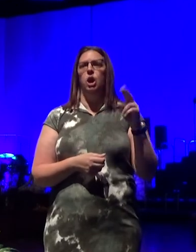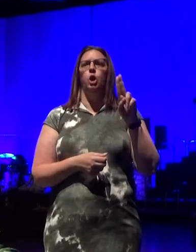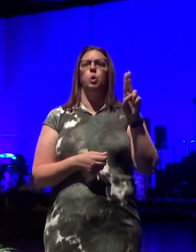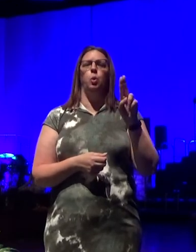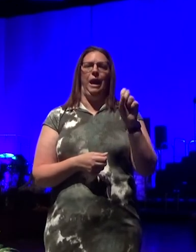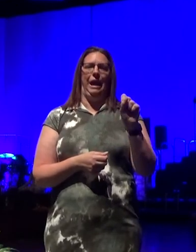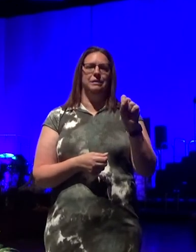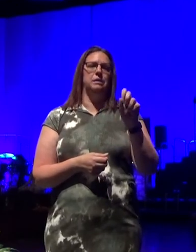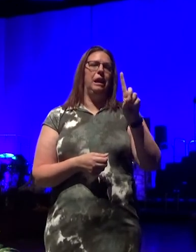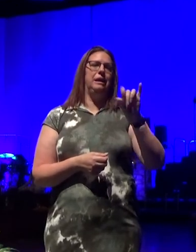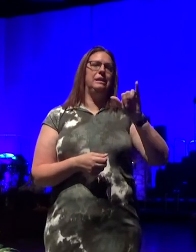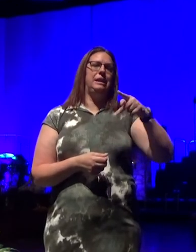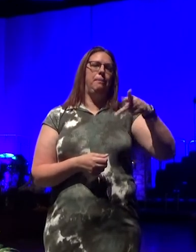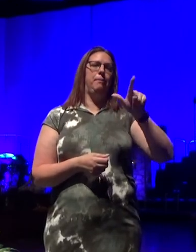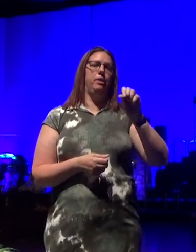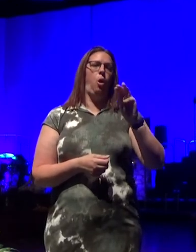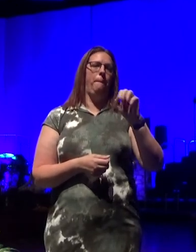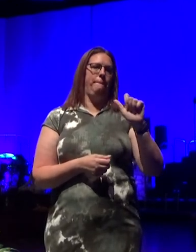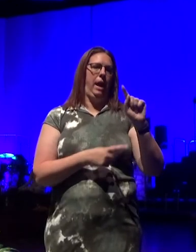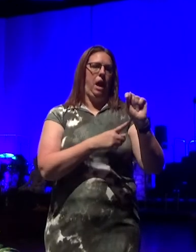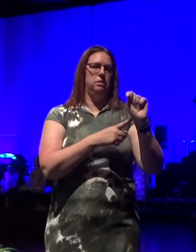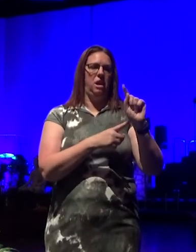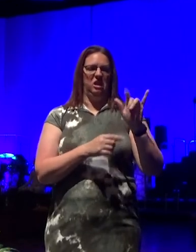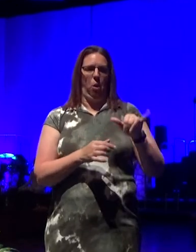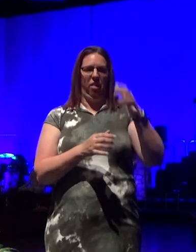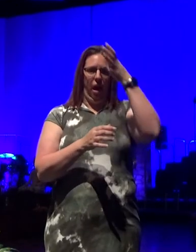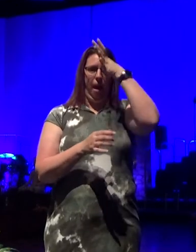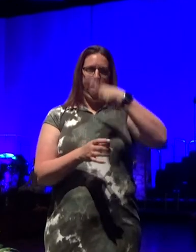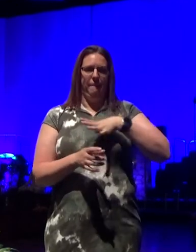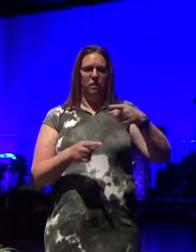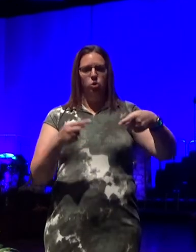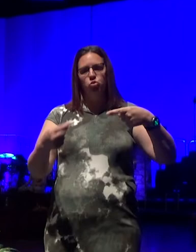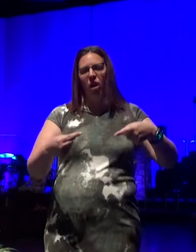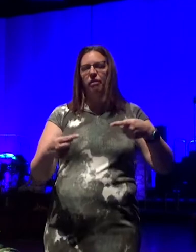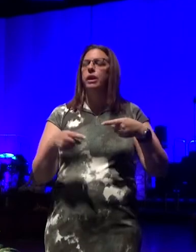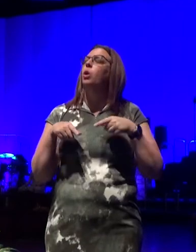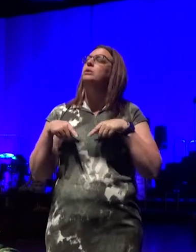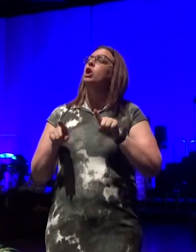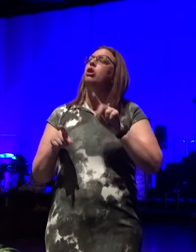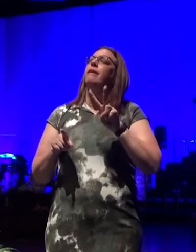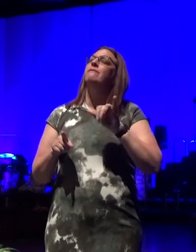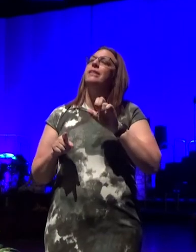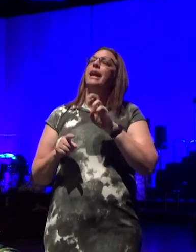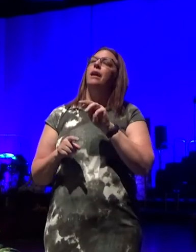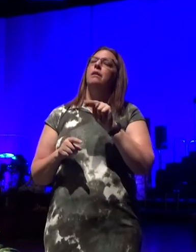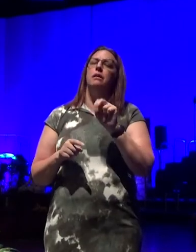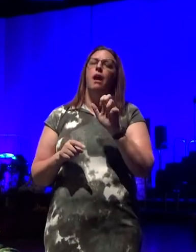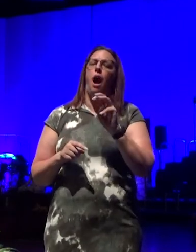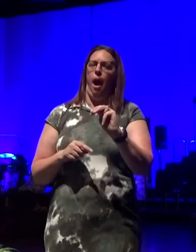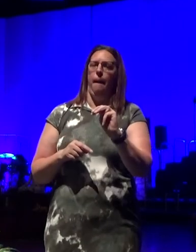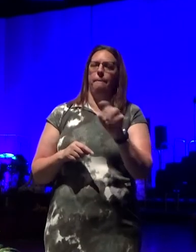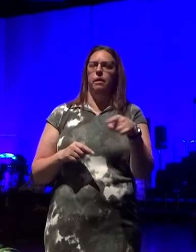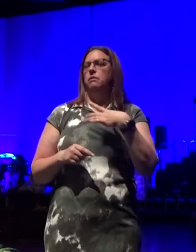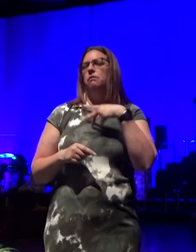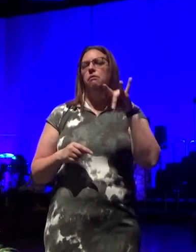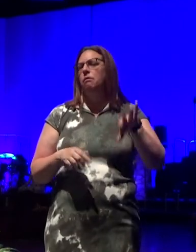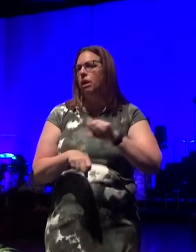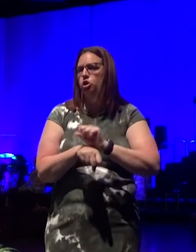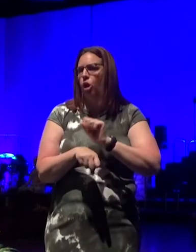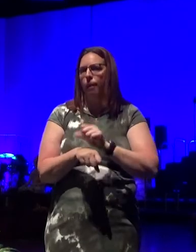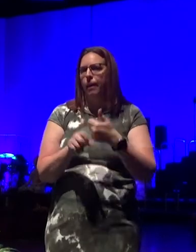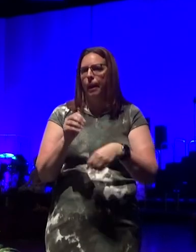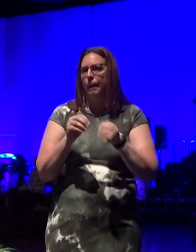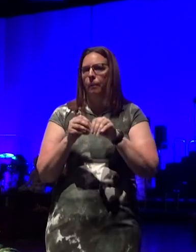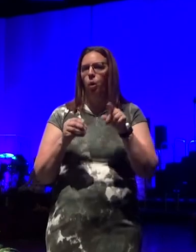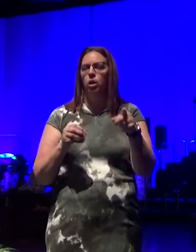the gentleman's struggling, this is during the Vietnam era, with some American foreign policy, and he just doesn't like his job. And before seeing Frankl,